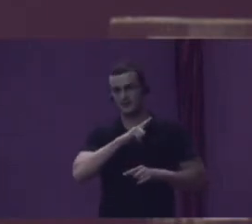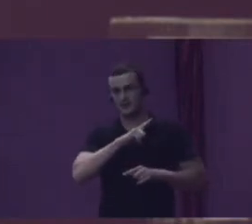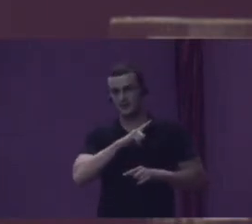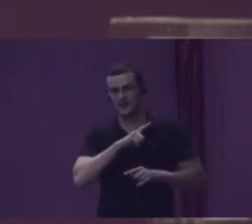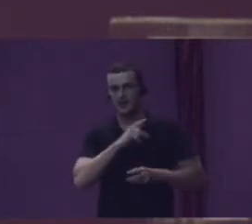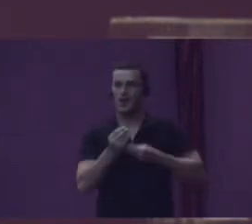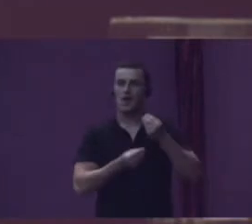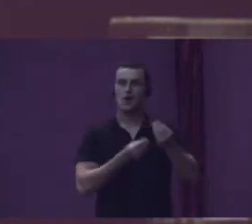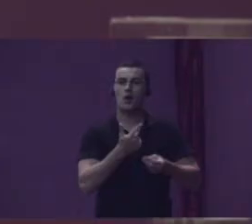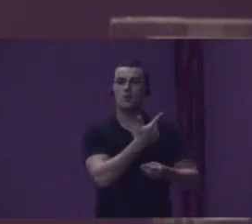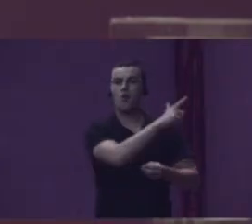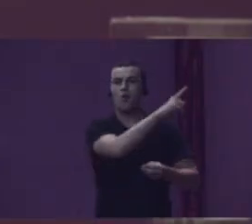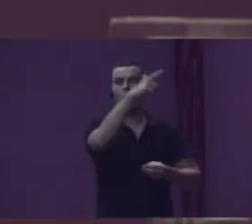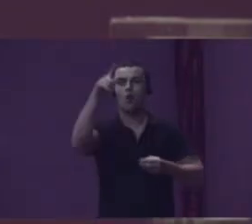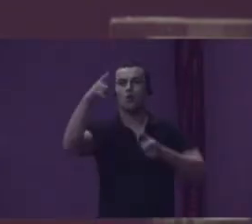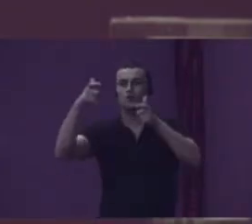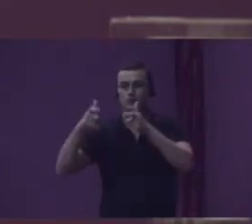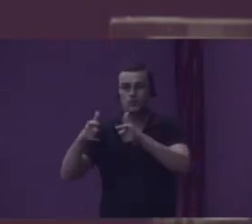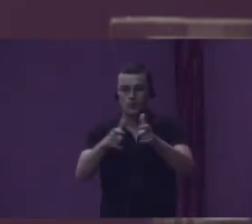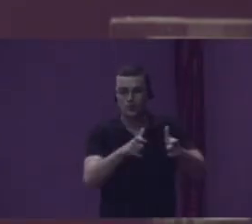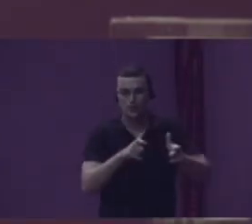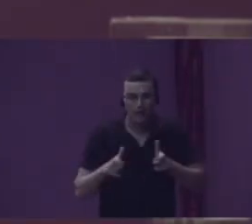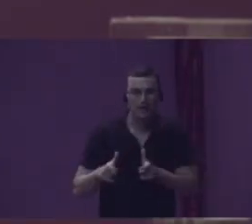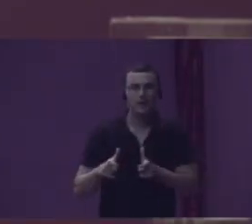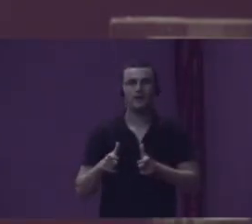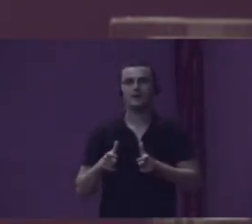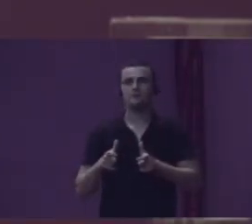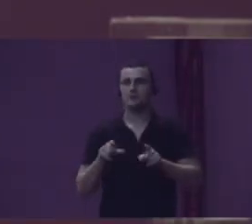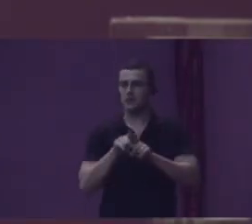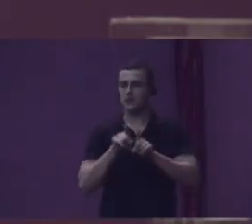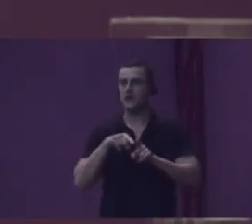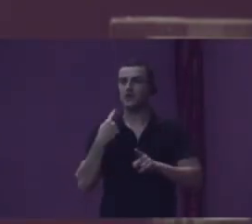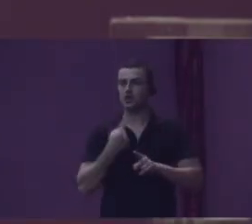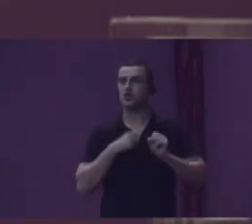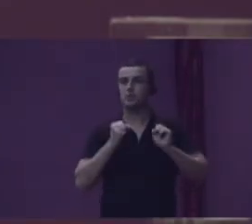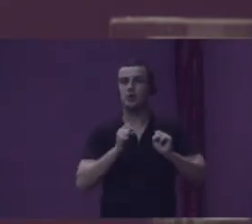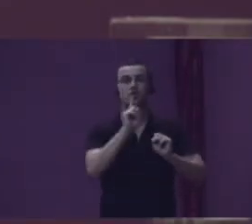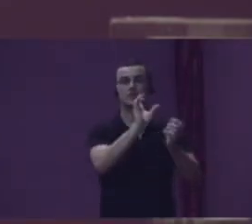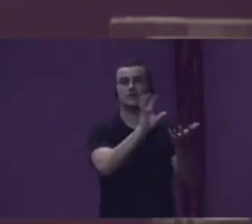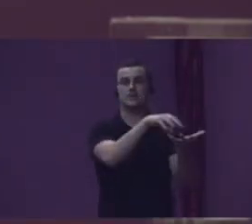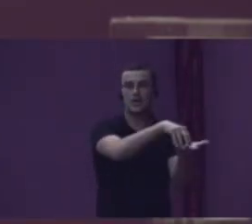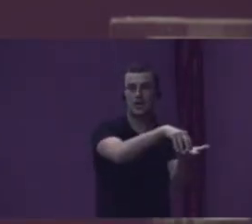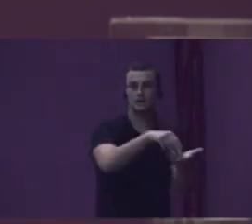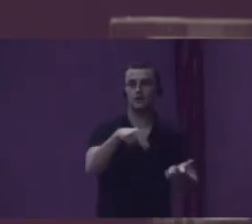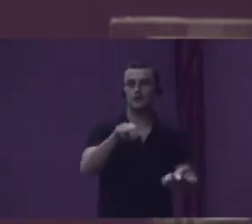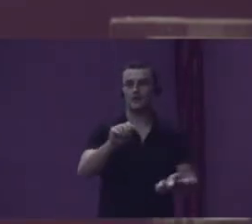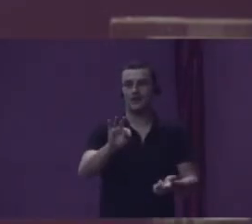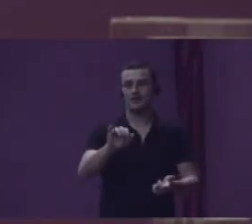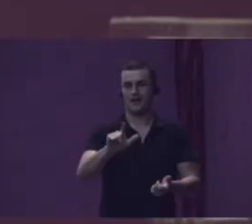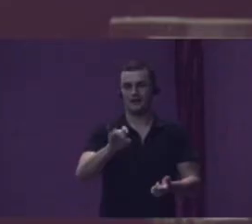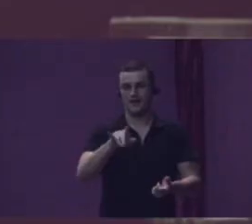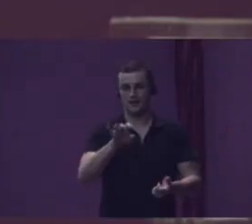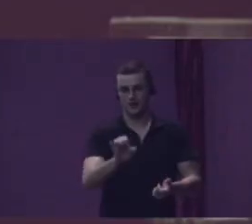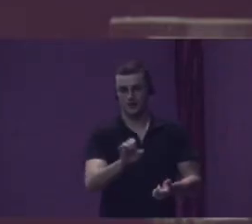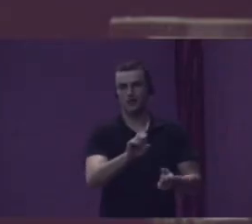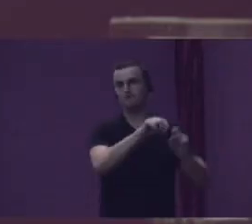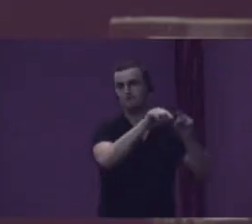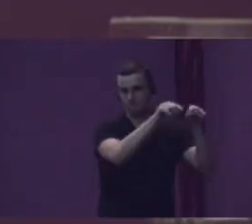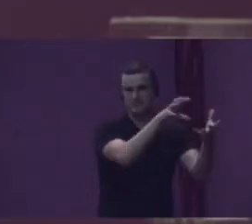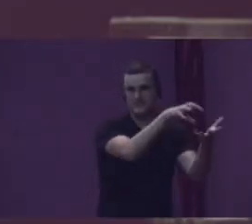health centers, births in birth centers, and that's my background